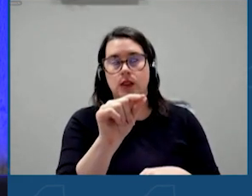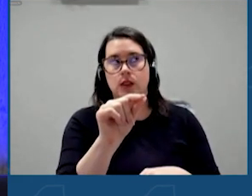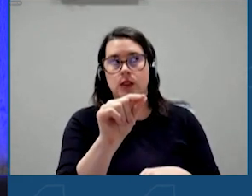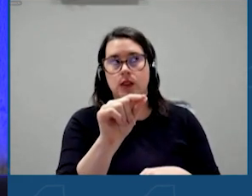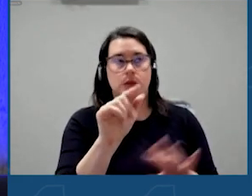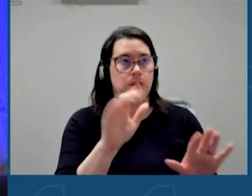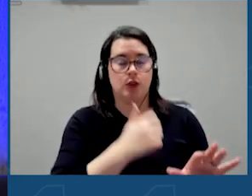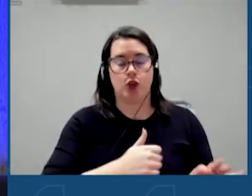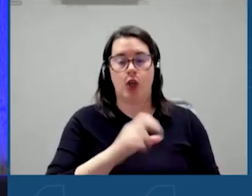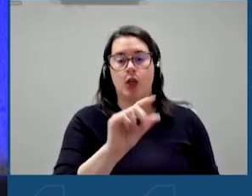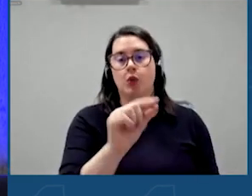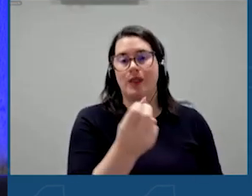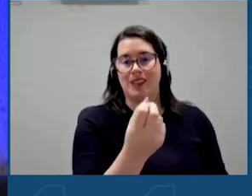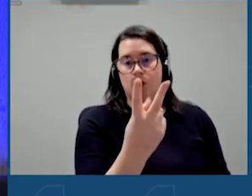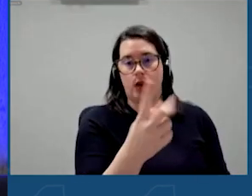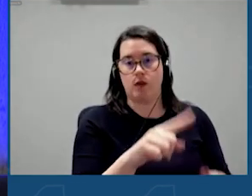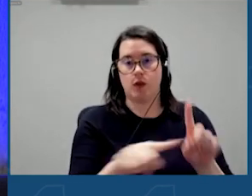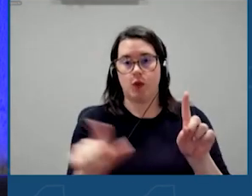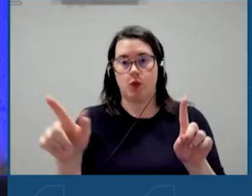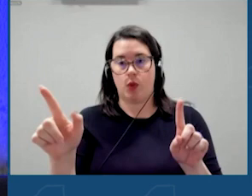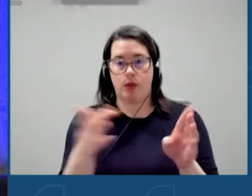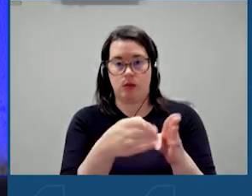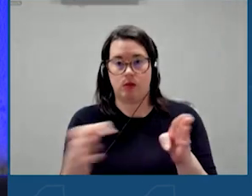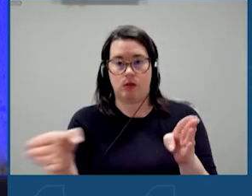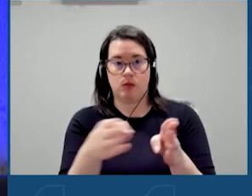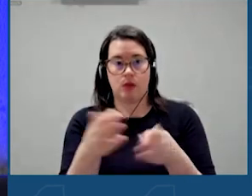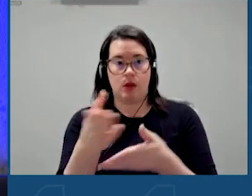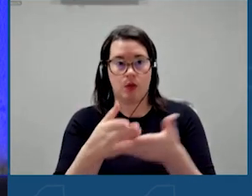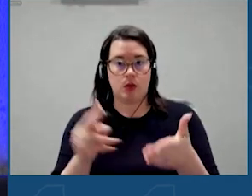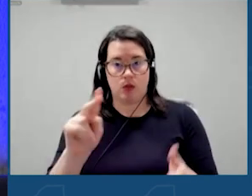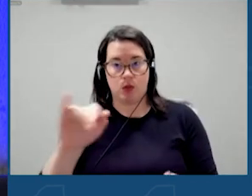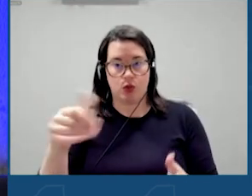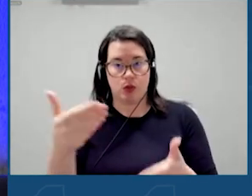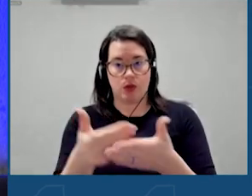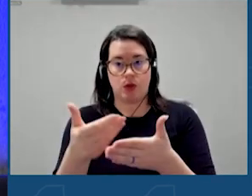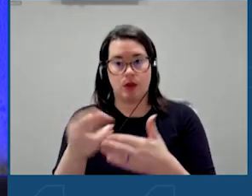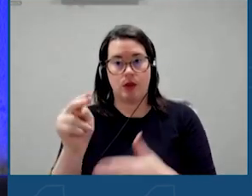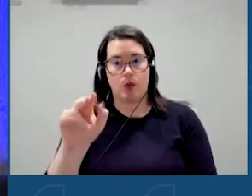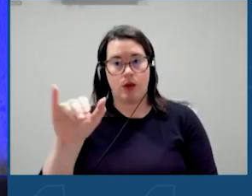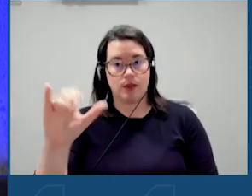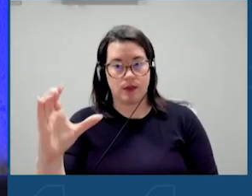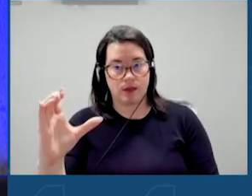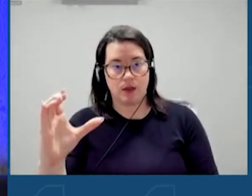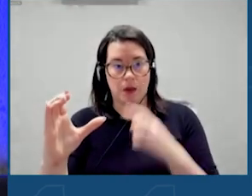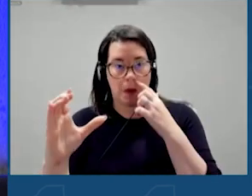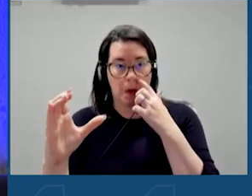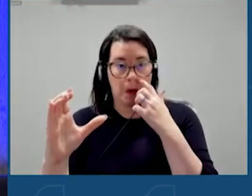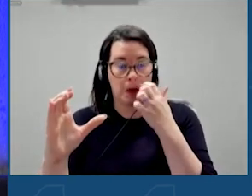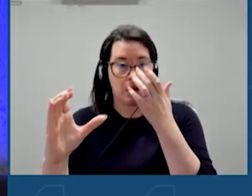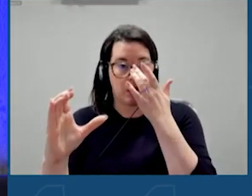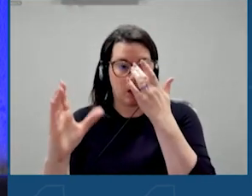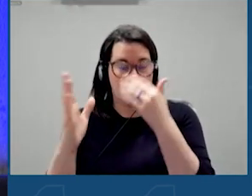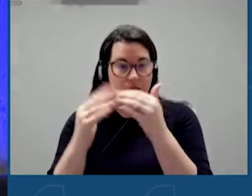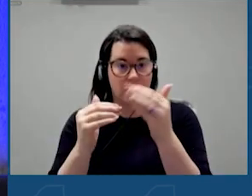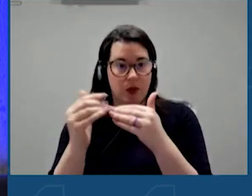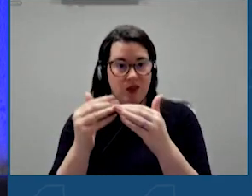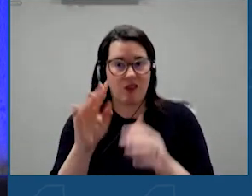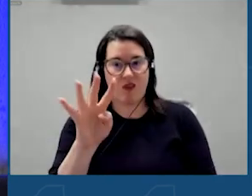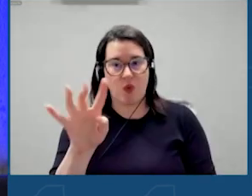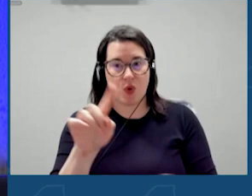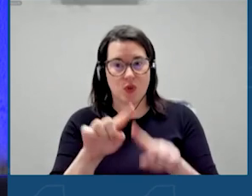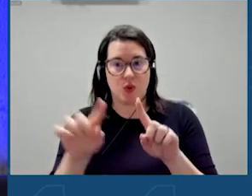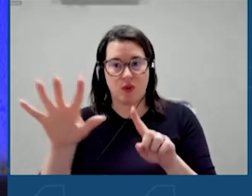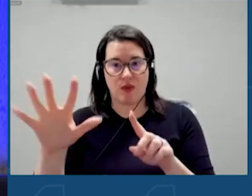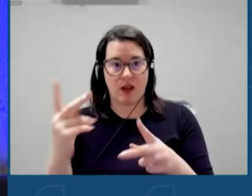to 2021, the parts of New Jersey closest to New York City have built 4 to 5